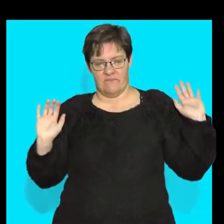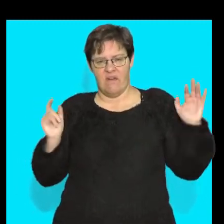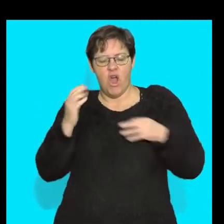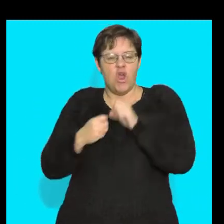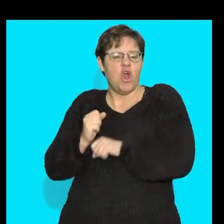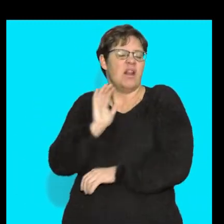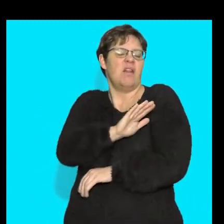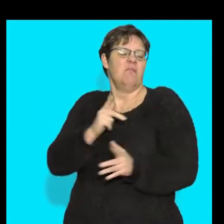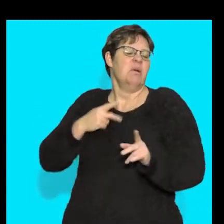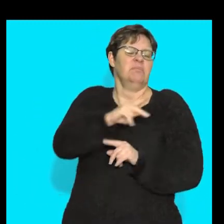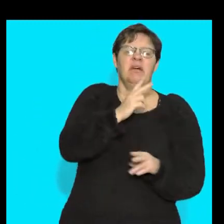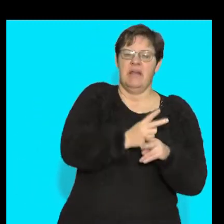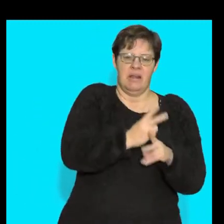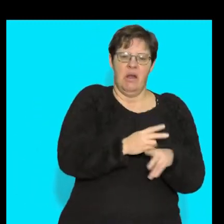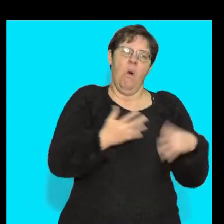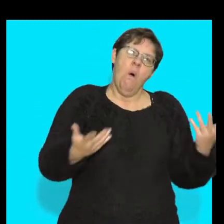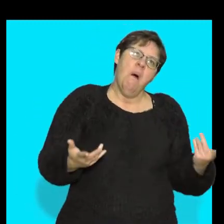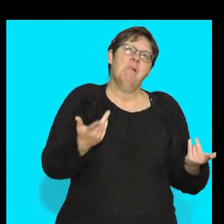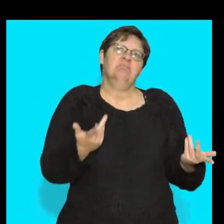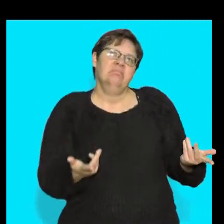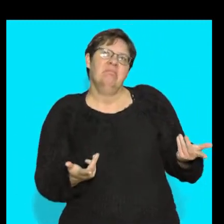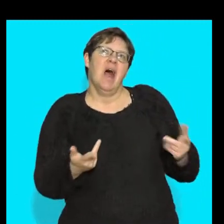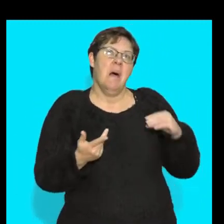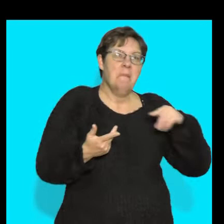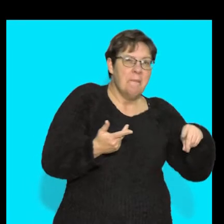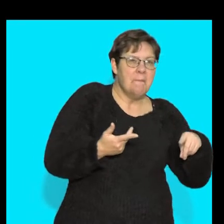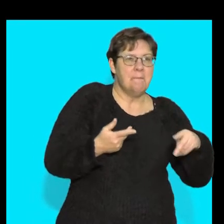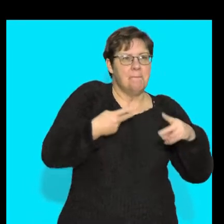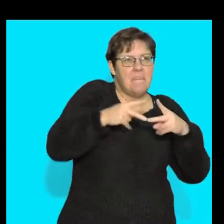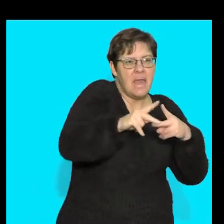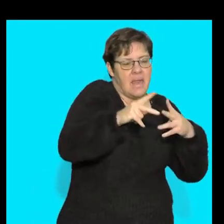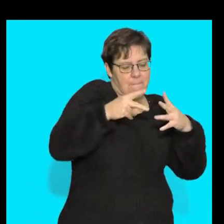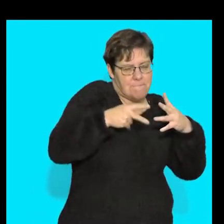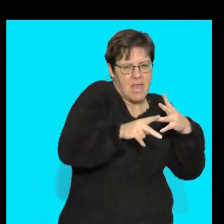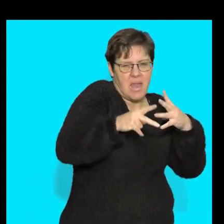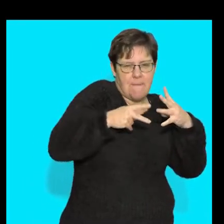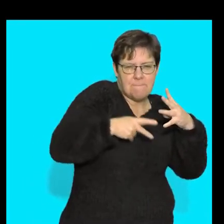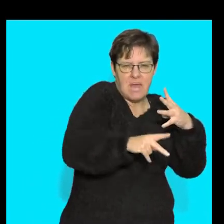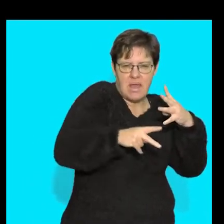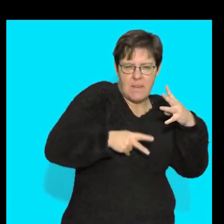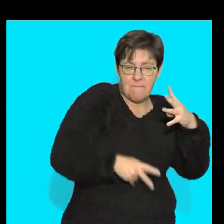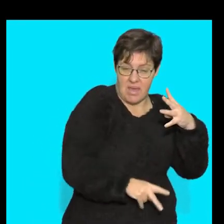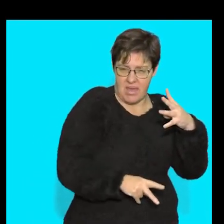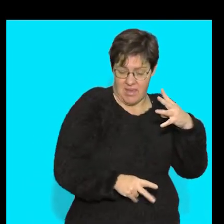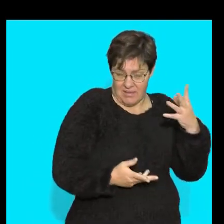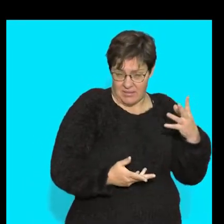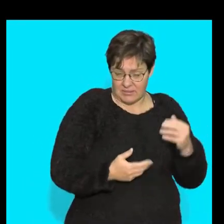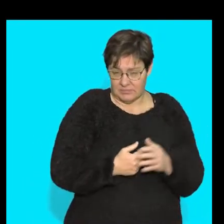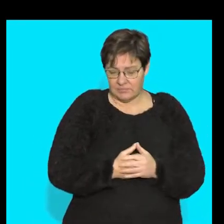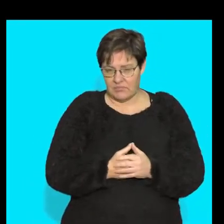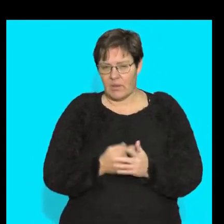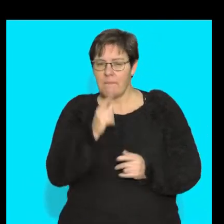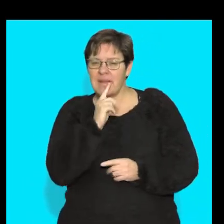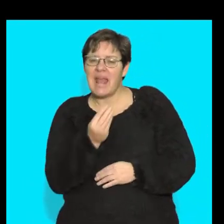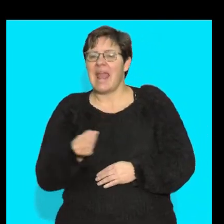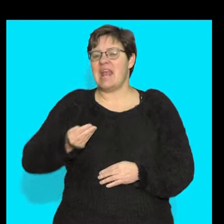right? Or do you need to pay on a regular interval basis? Then the other thing is, what is the interest rate?